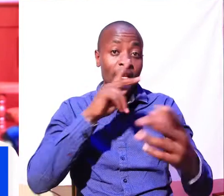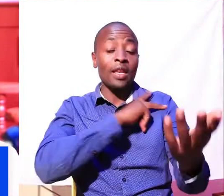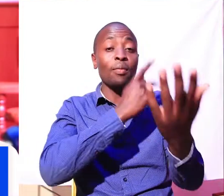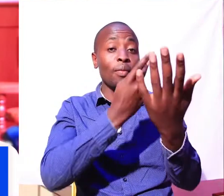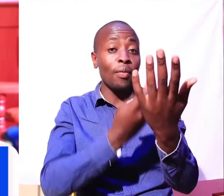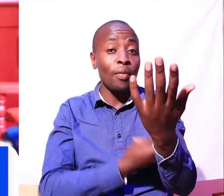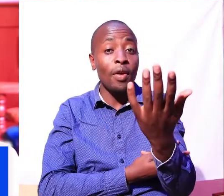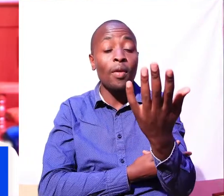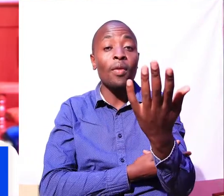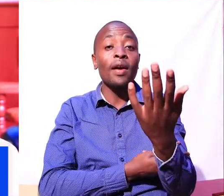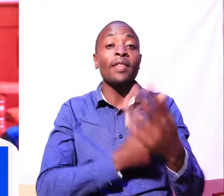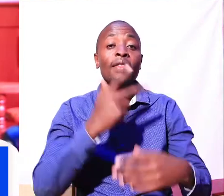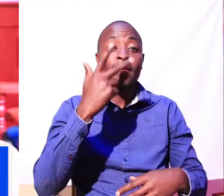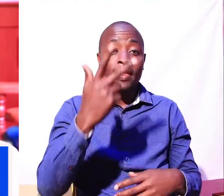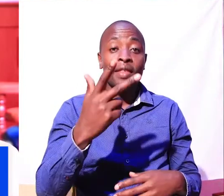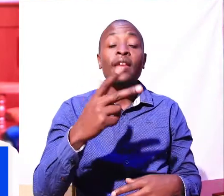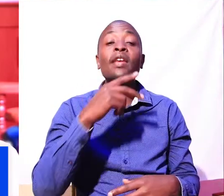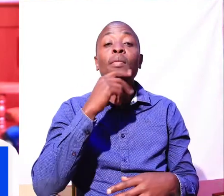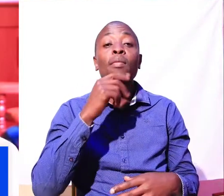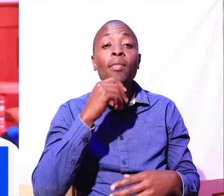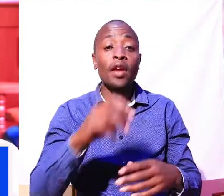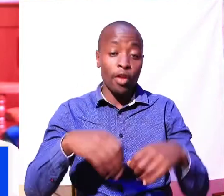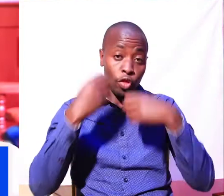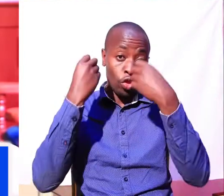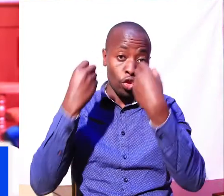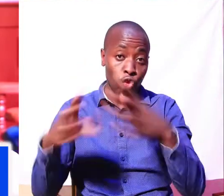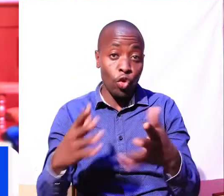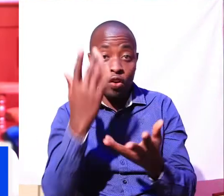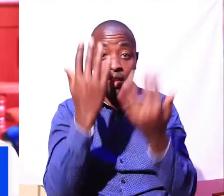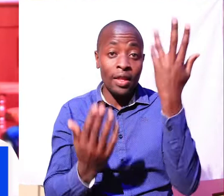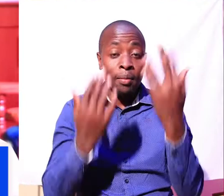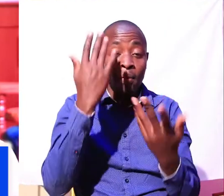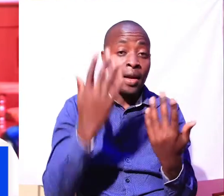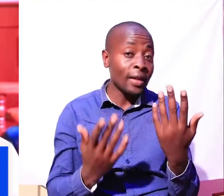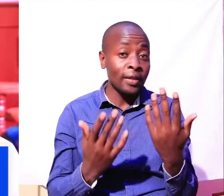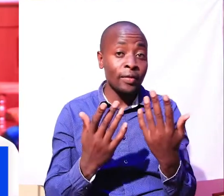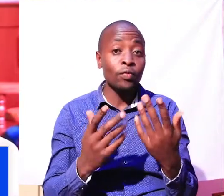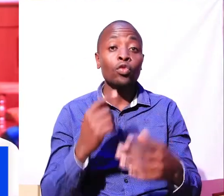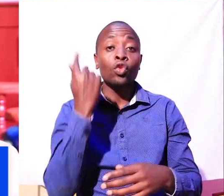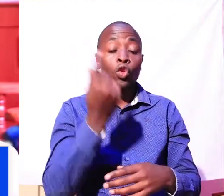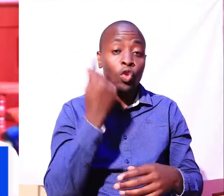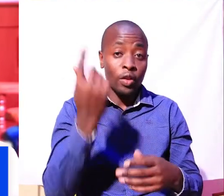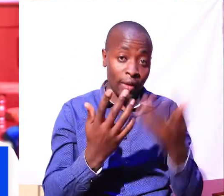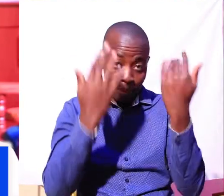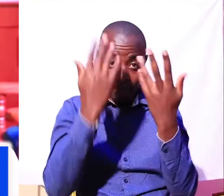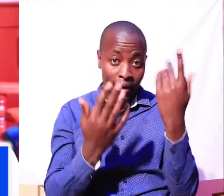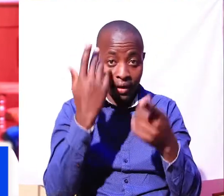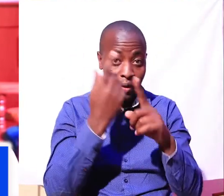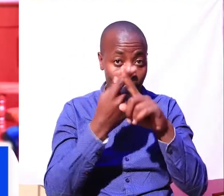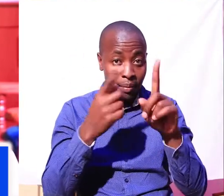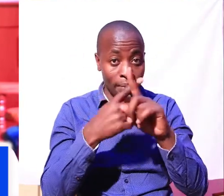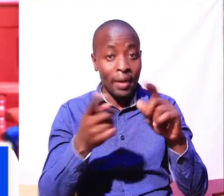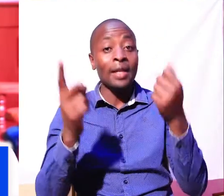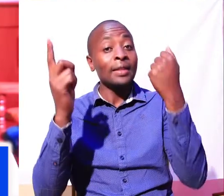he took the three men and had them thrown in the burning furnace. And not only burning furnace, but it had to be